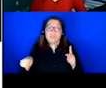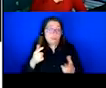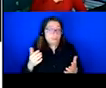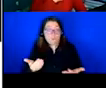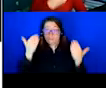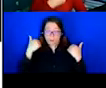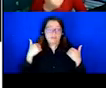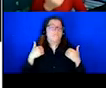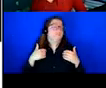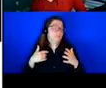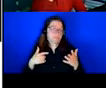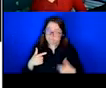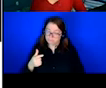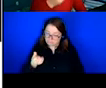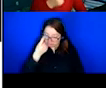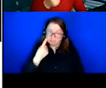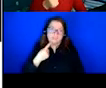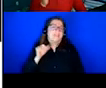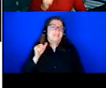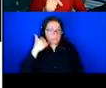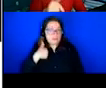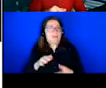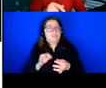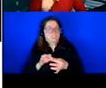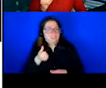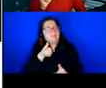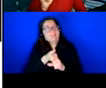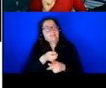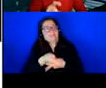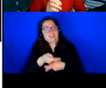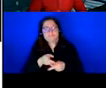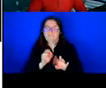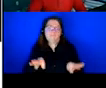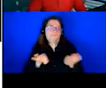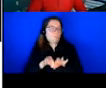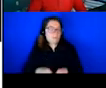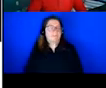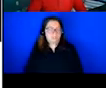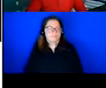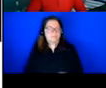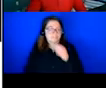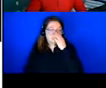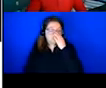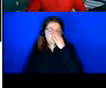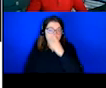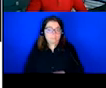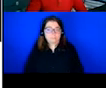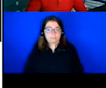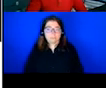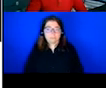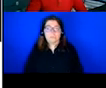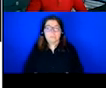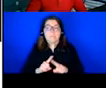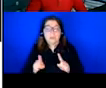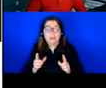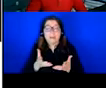in doing that as well. And that's why I bring up self-care to navigate. But I think a lot of this has been sparked to thinking